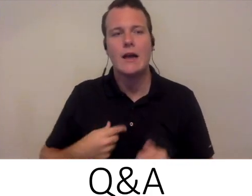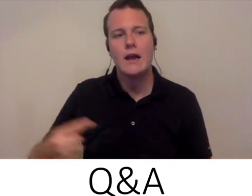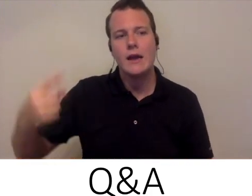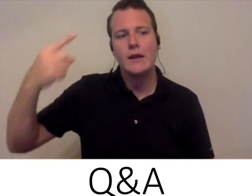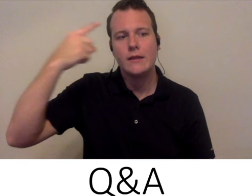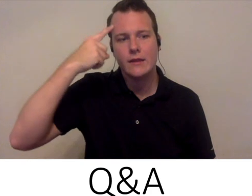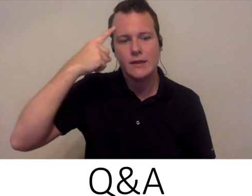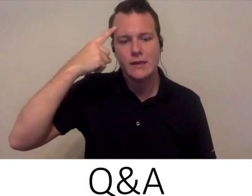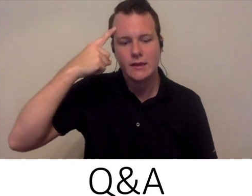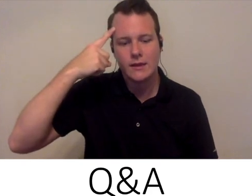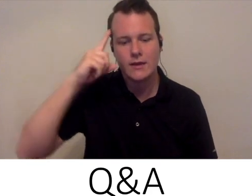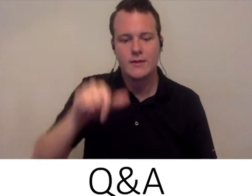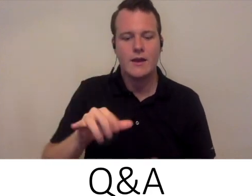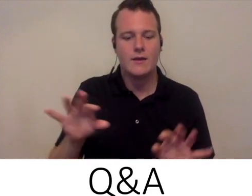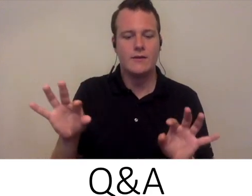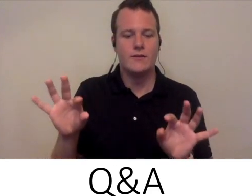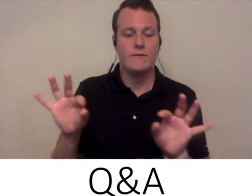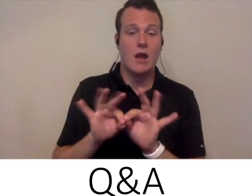it.